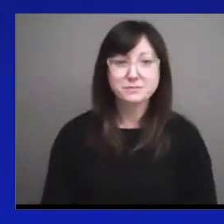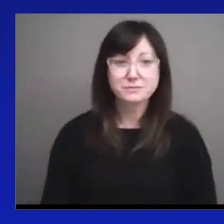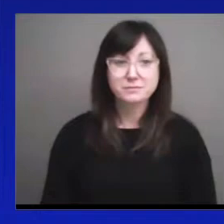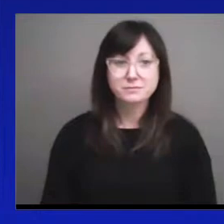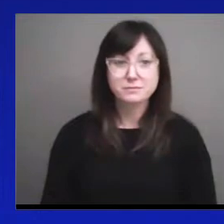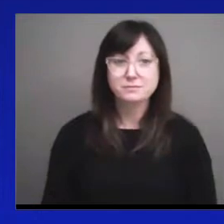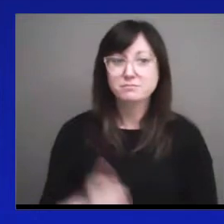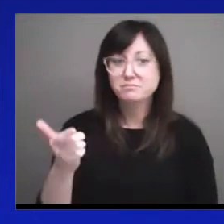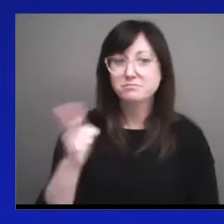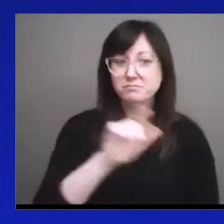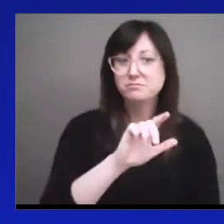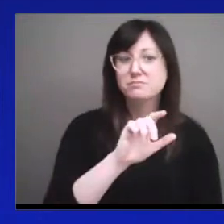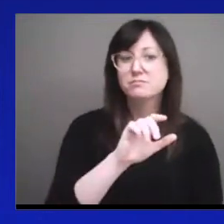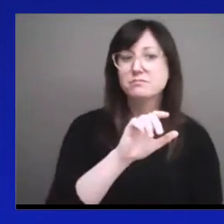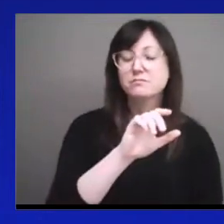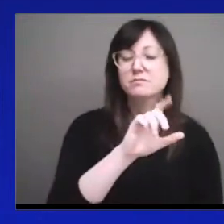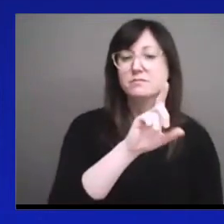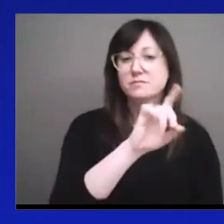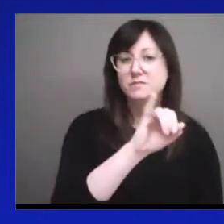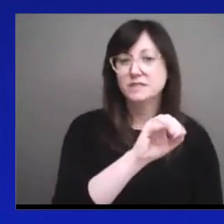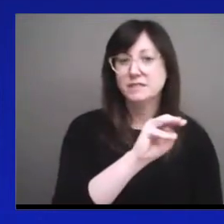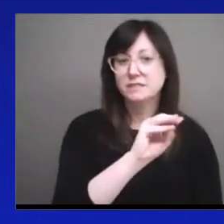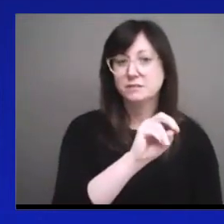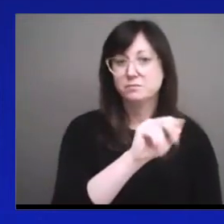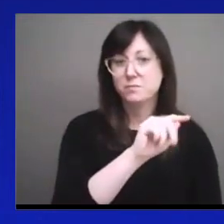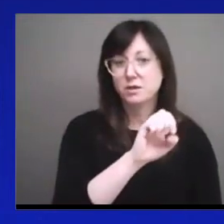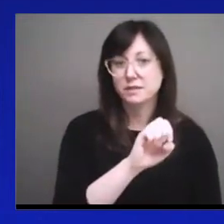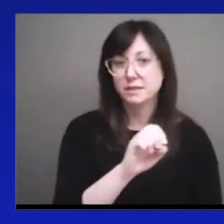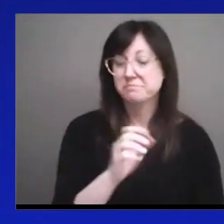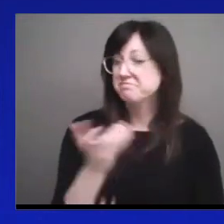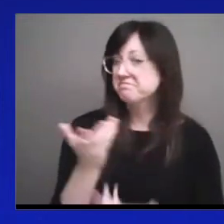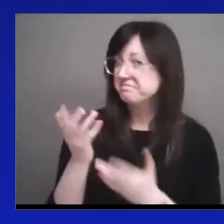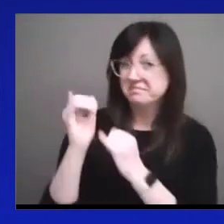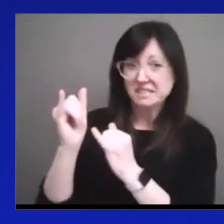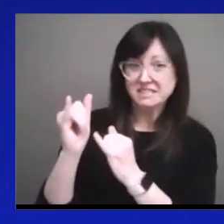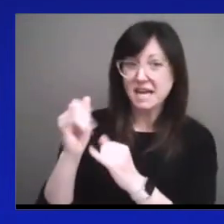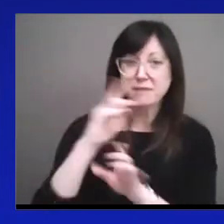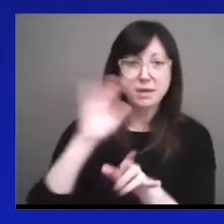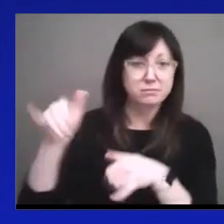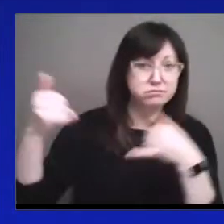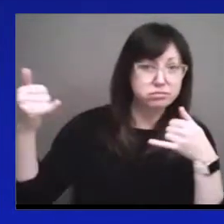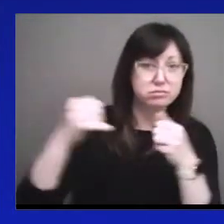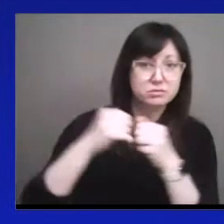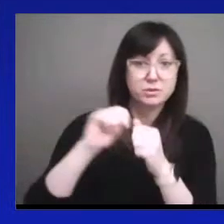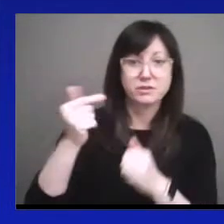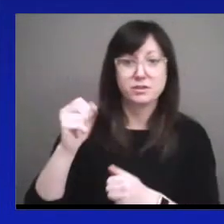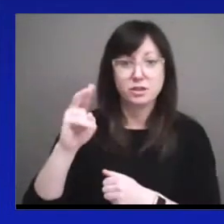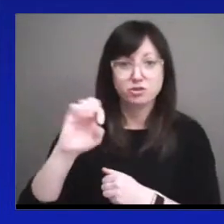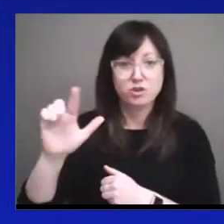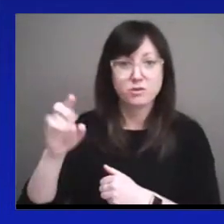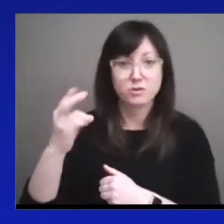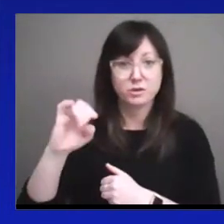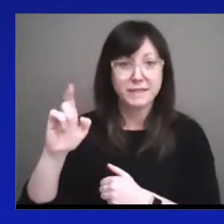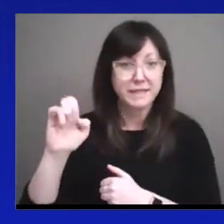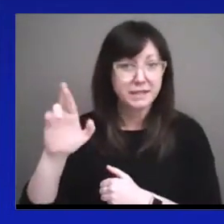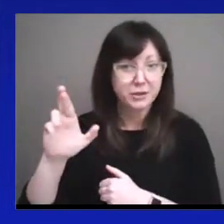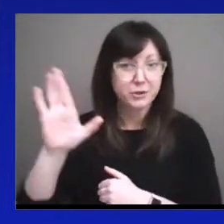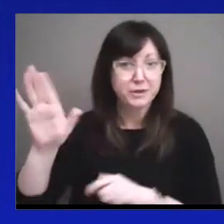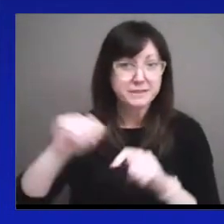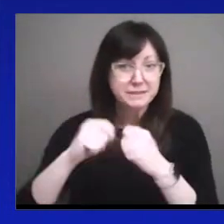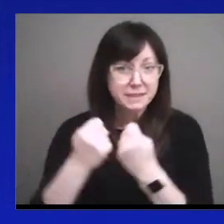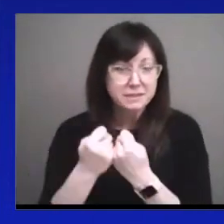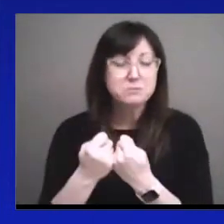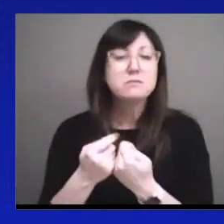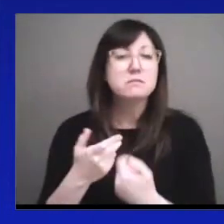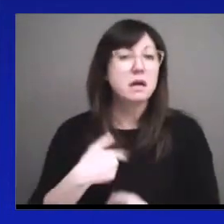And I'd add the same thing. It was on a call with General Hillier and the team there that I had heard that was